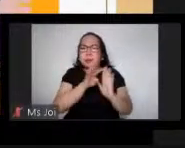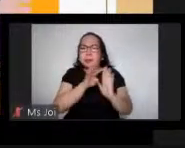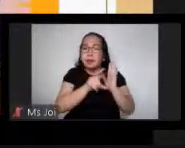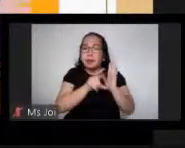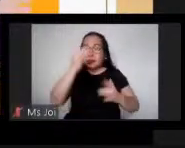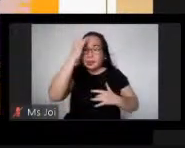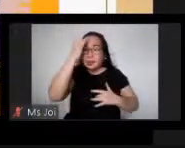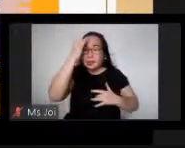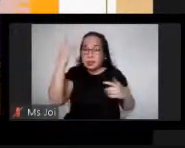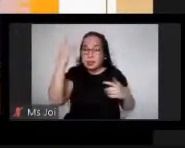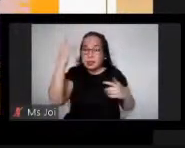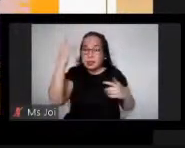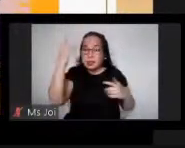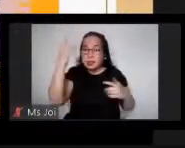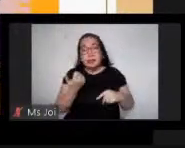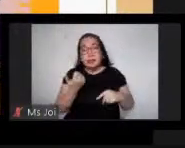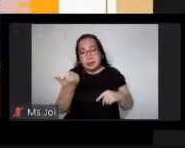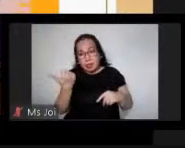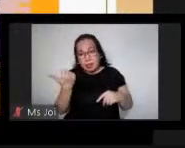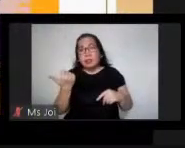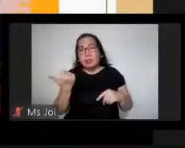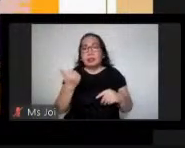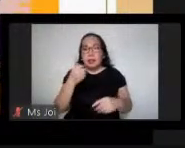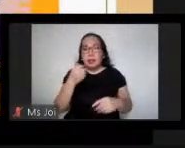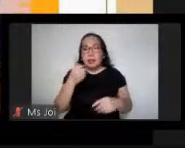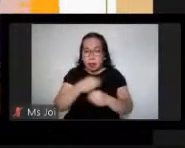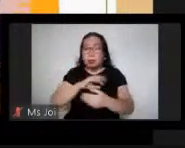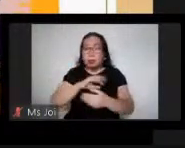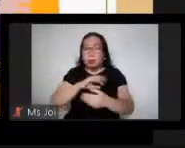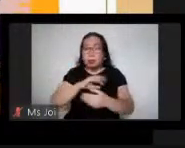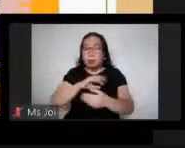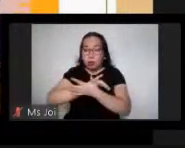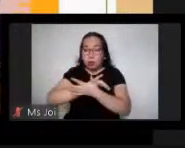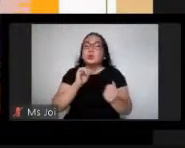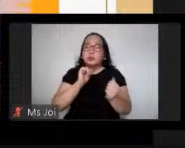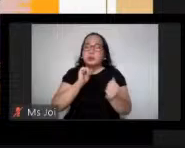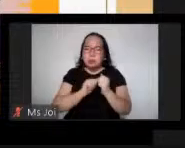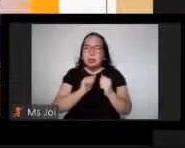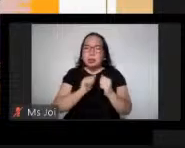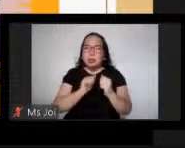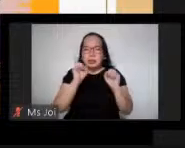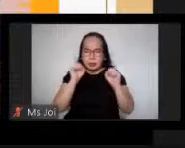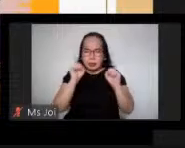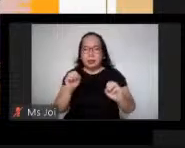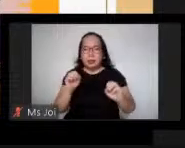getting sick. Para may risk po kayo for a more term of the illness.